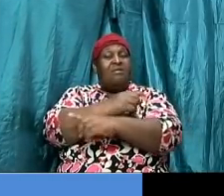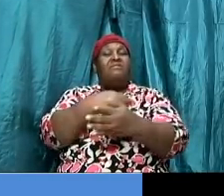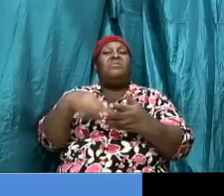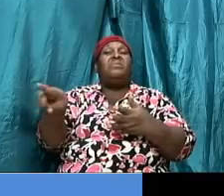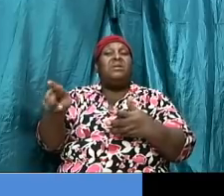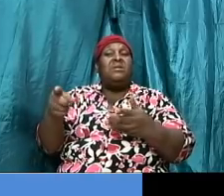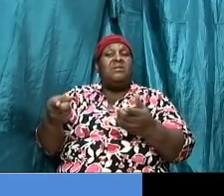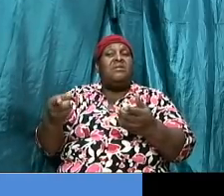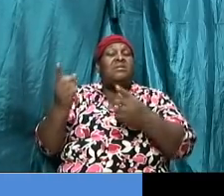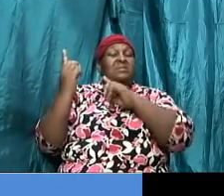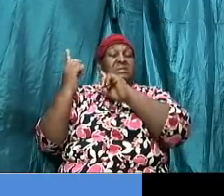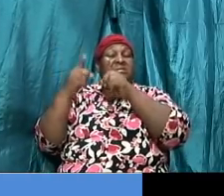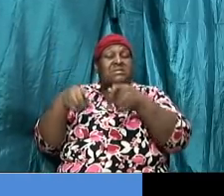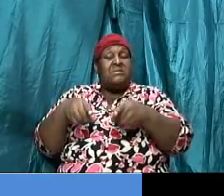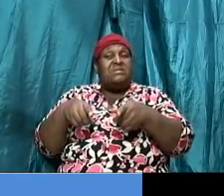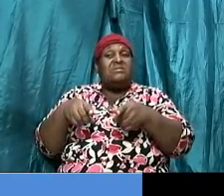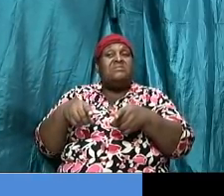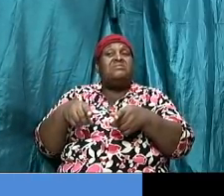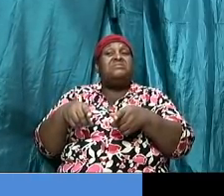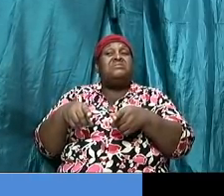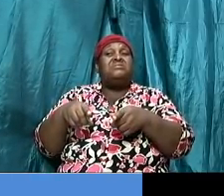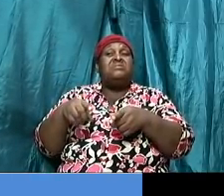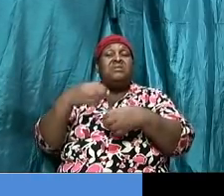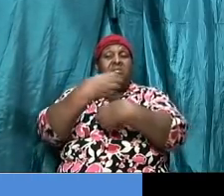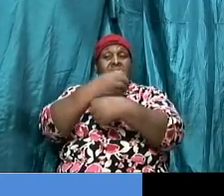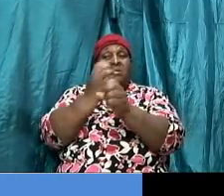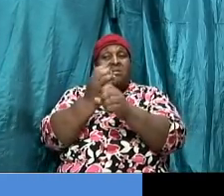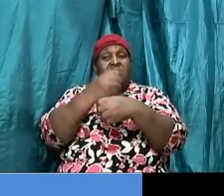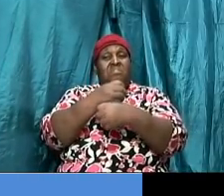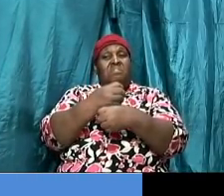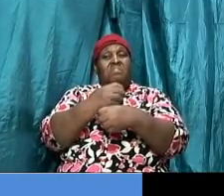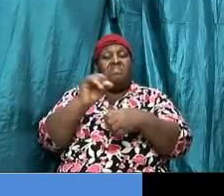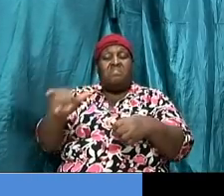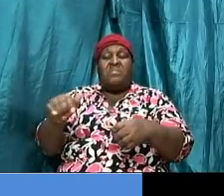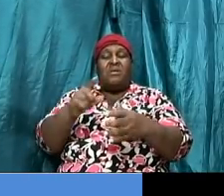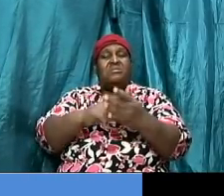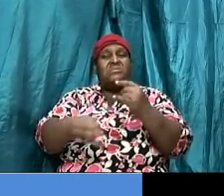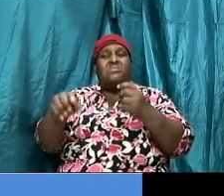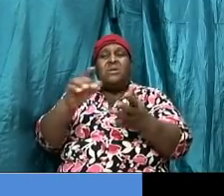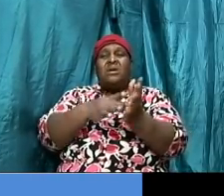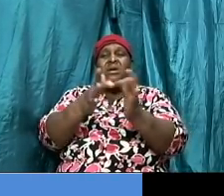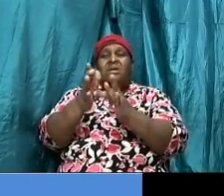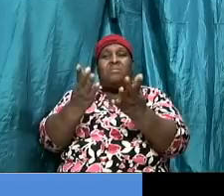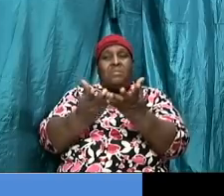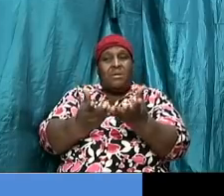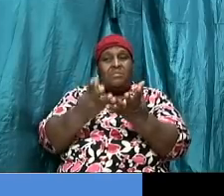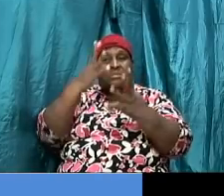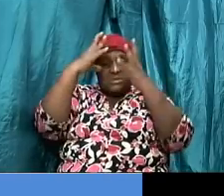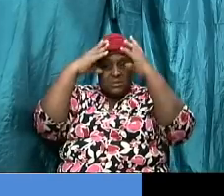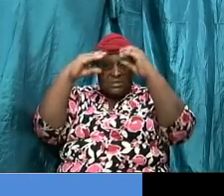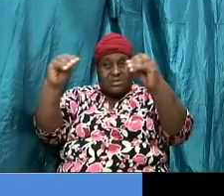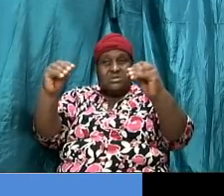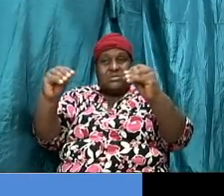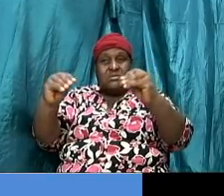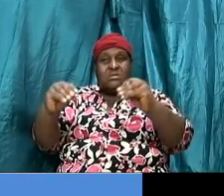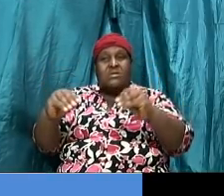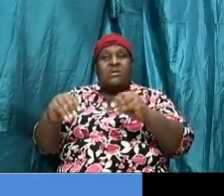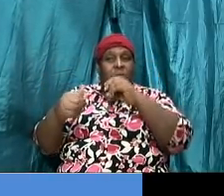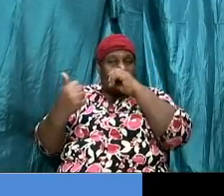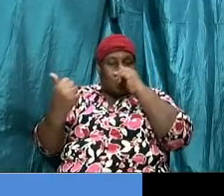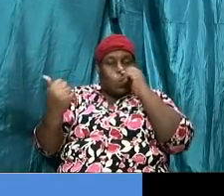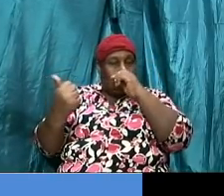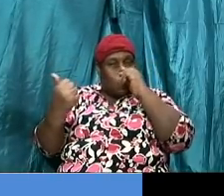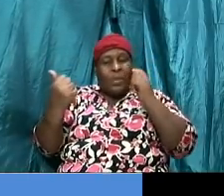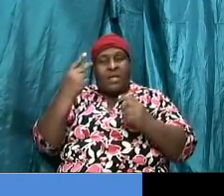creation. Amen. But is this what the Bible actually teaches? Amen. The other view is the